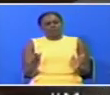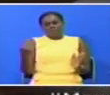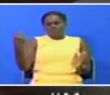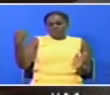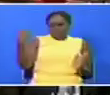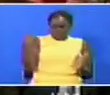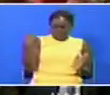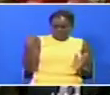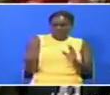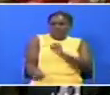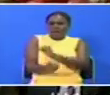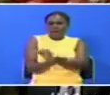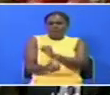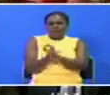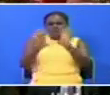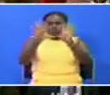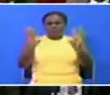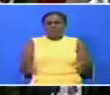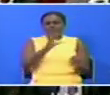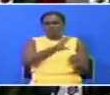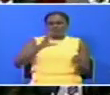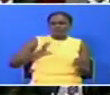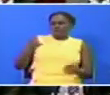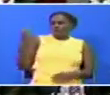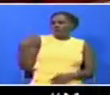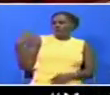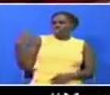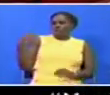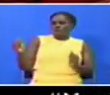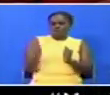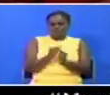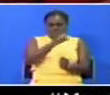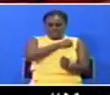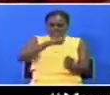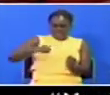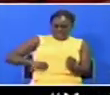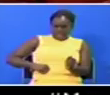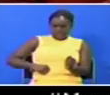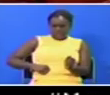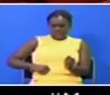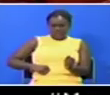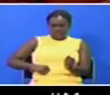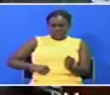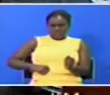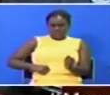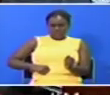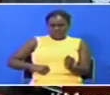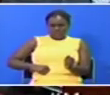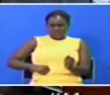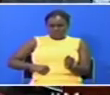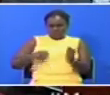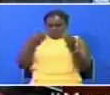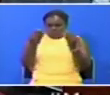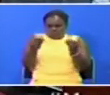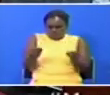recently advised the Budget Committee to consult with the Senate Finance Committee in a rather unusual step to